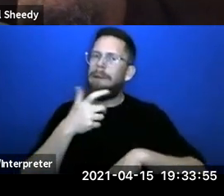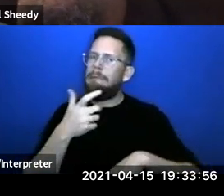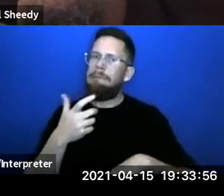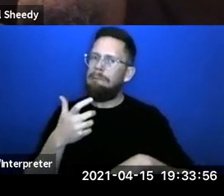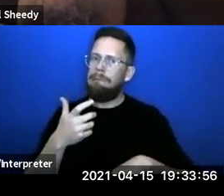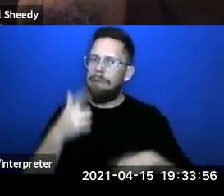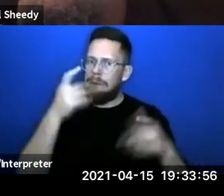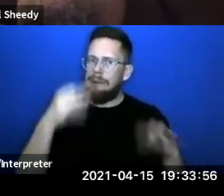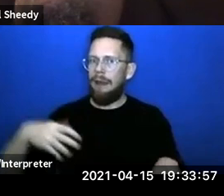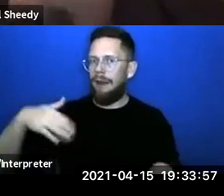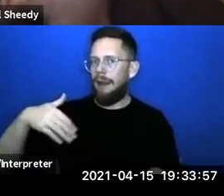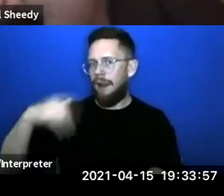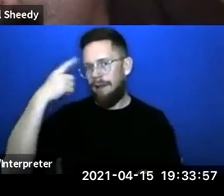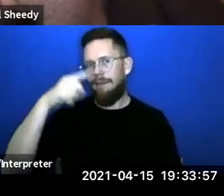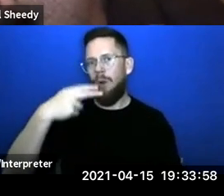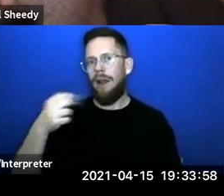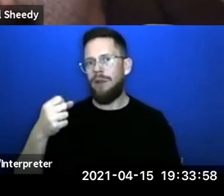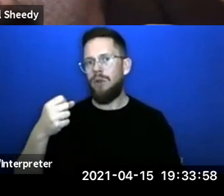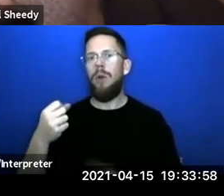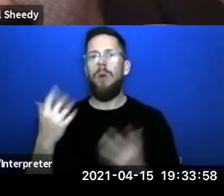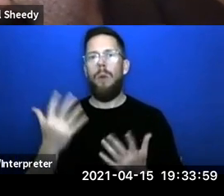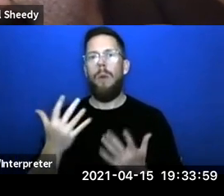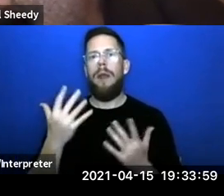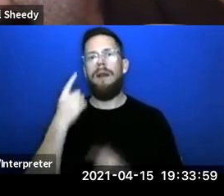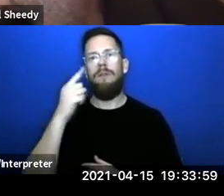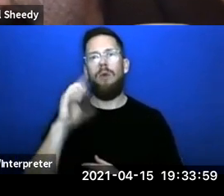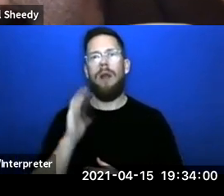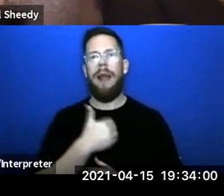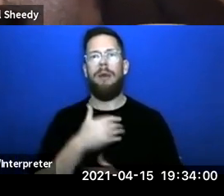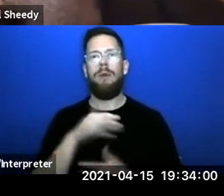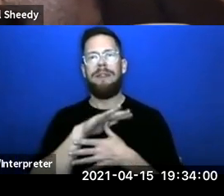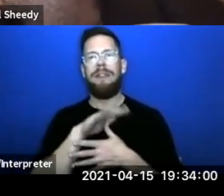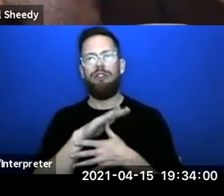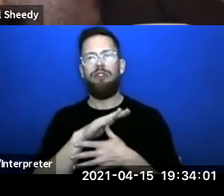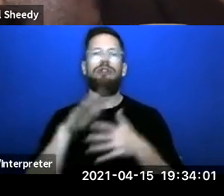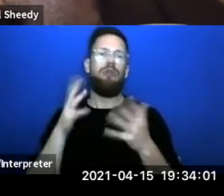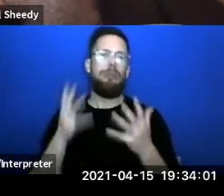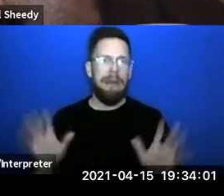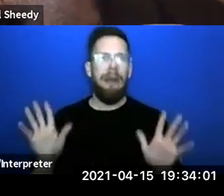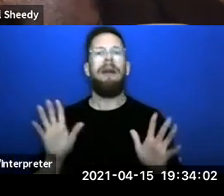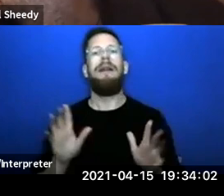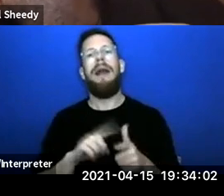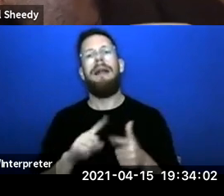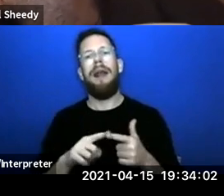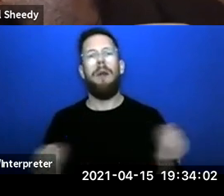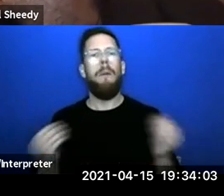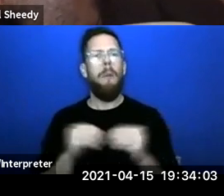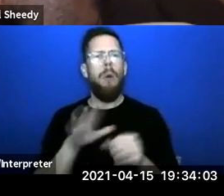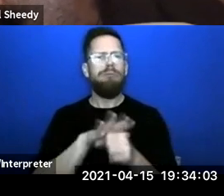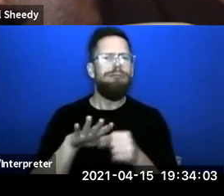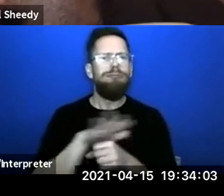school as we are waiting for our seniors to be done with their classes and out of the building. So we'll have a little bit of more flexibility in terms of spacing